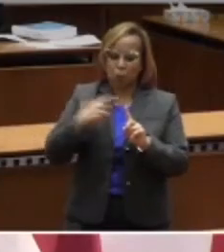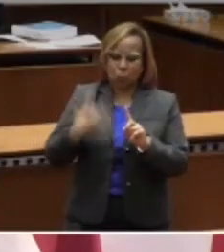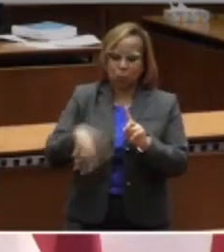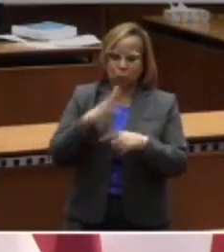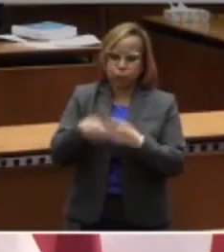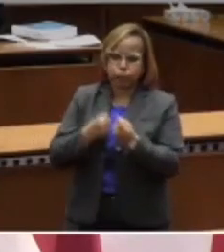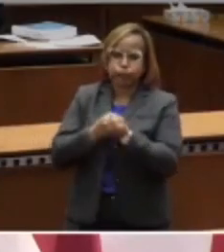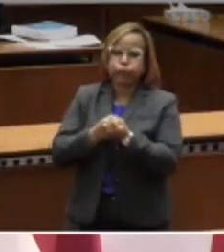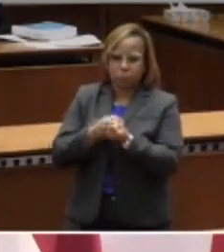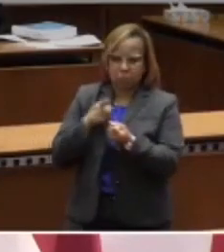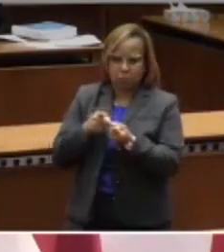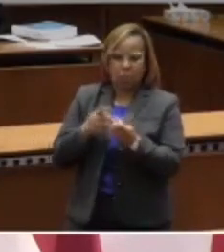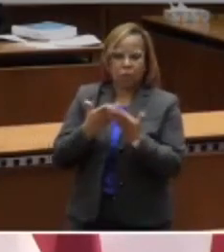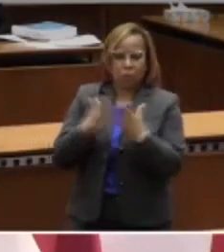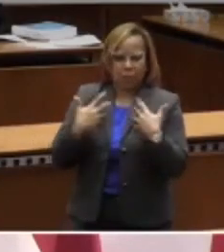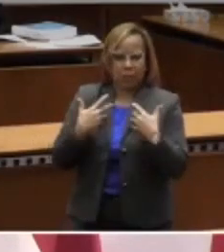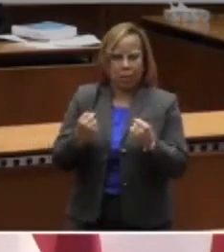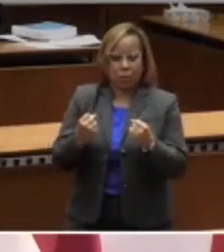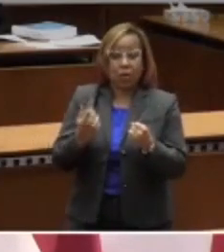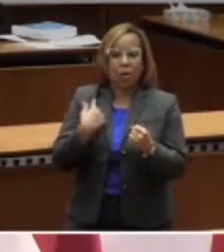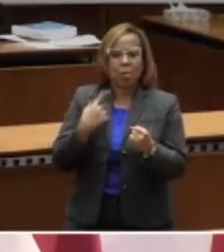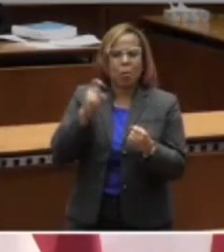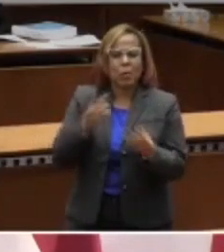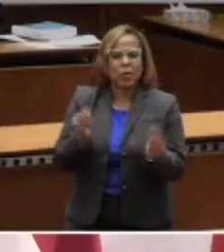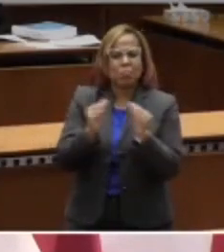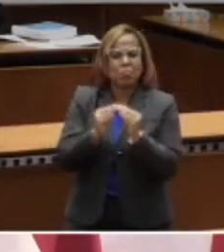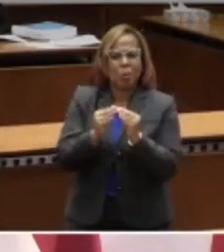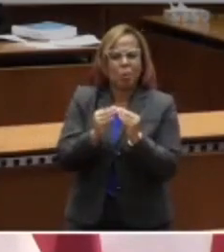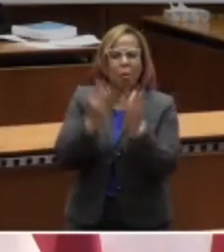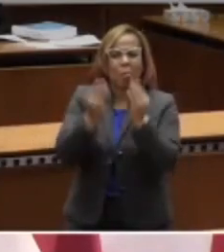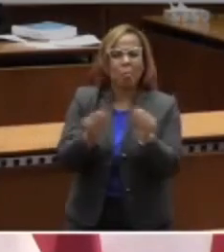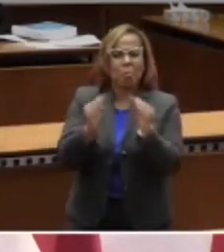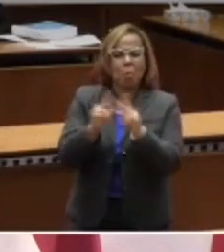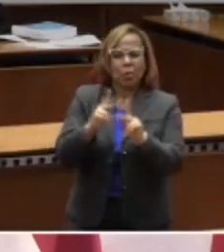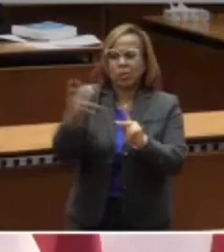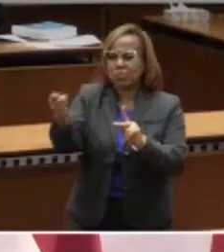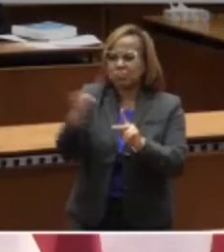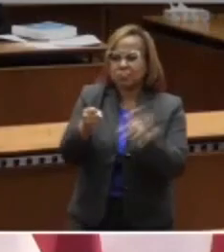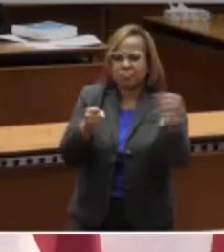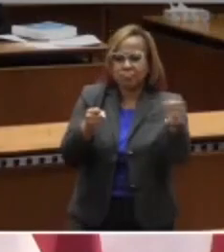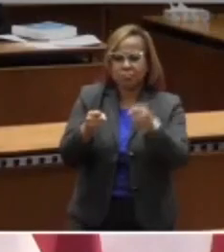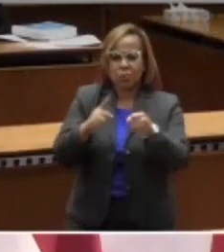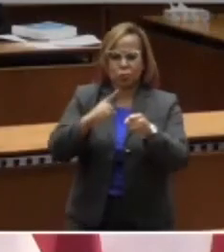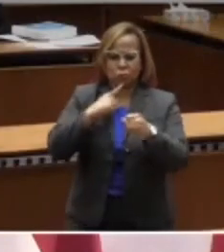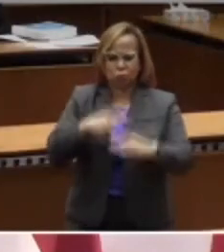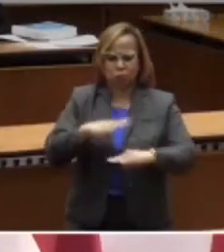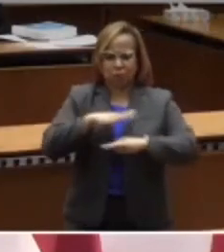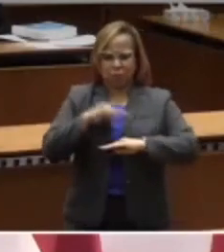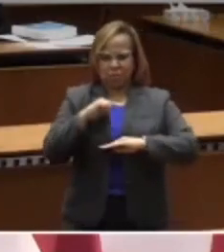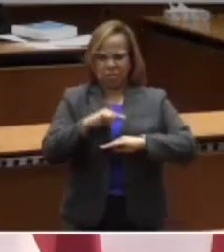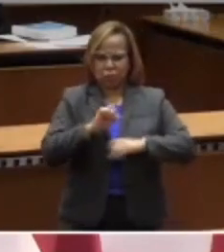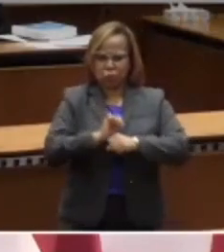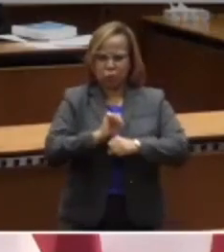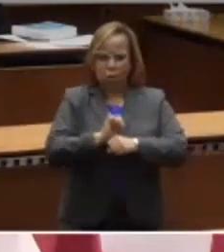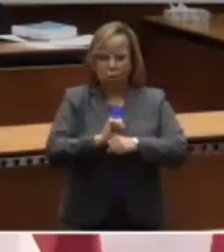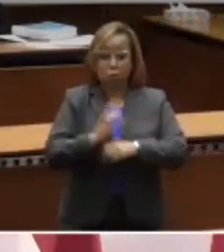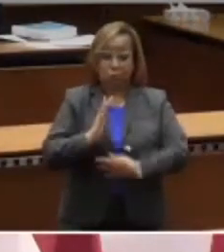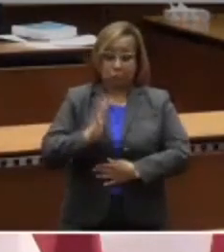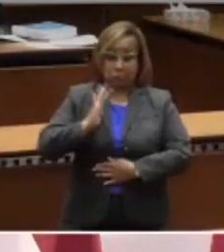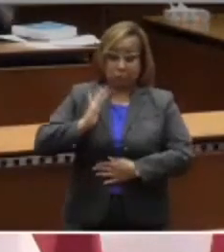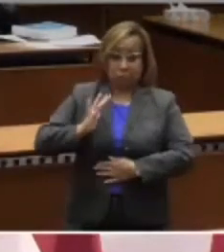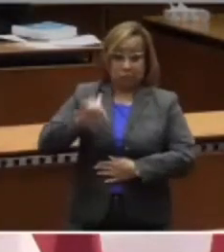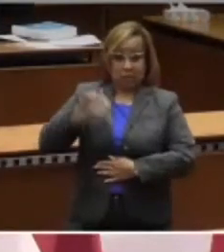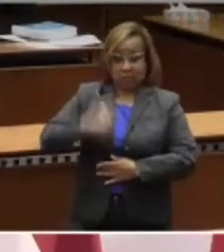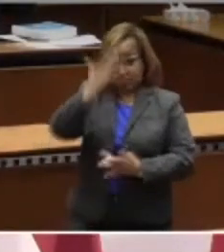of public health. But we needed many more people to fill this vital role. And so in the early days of